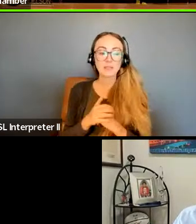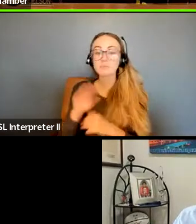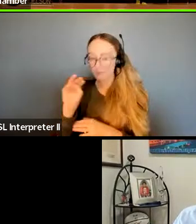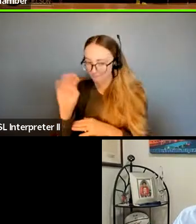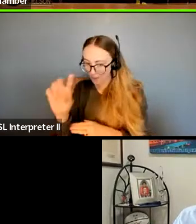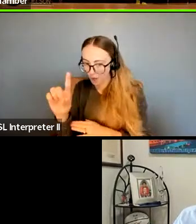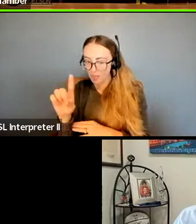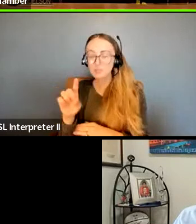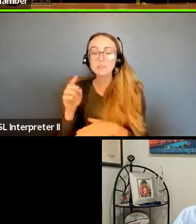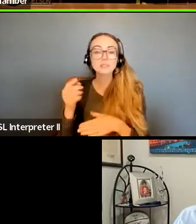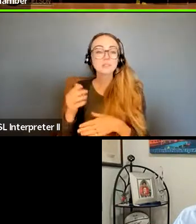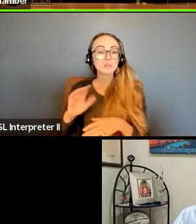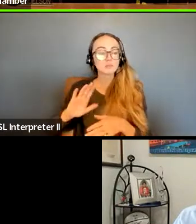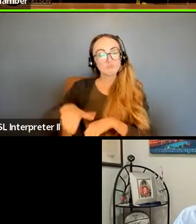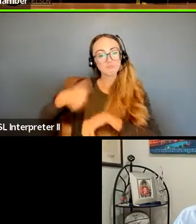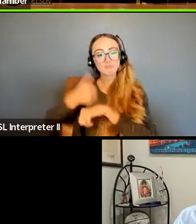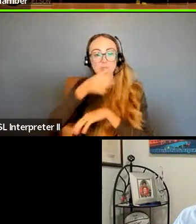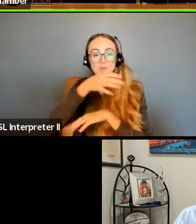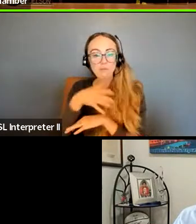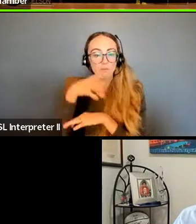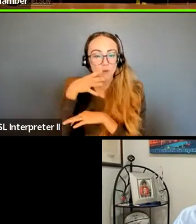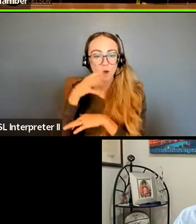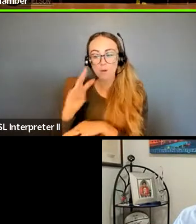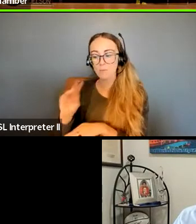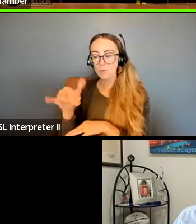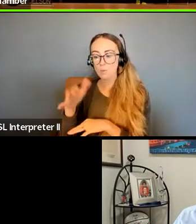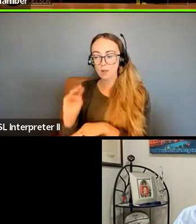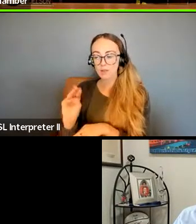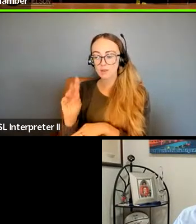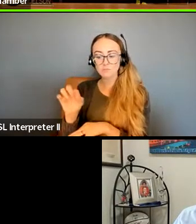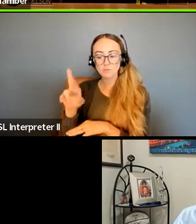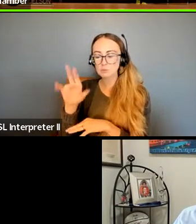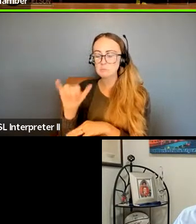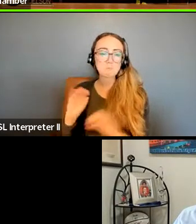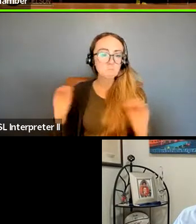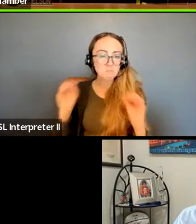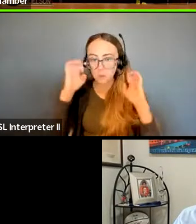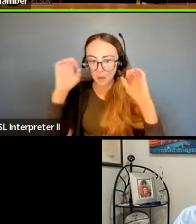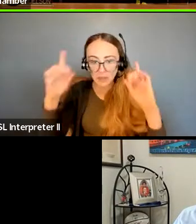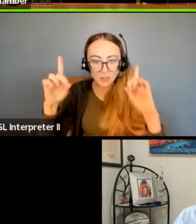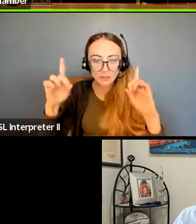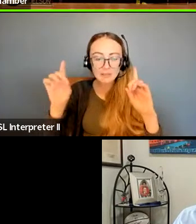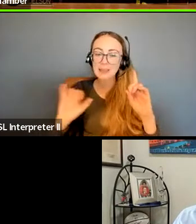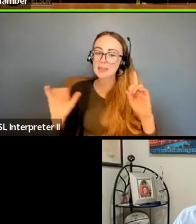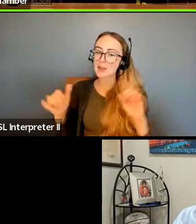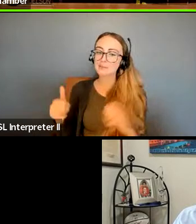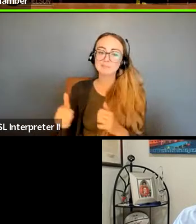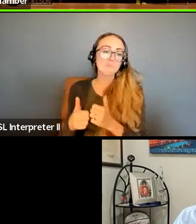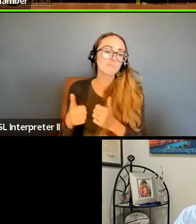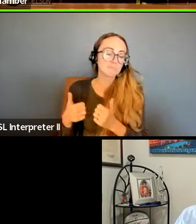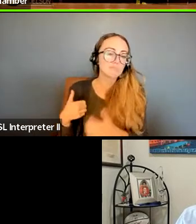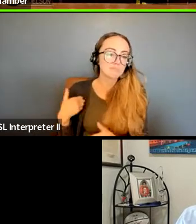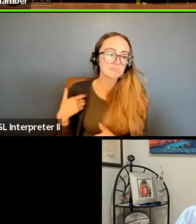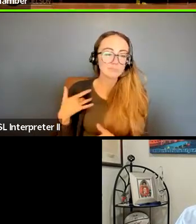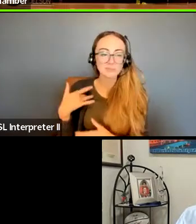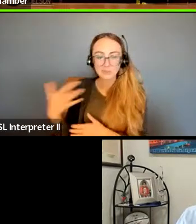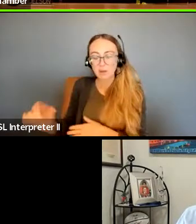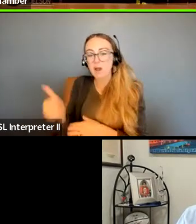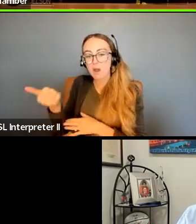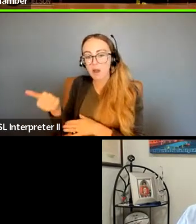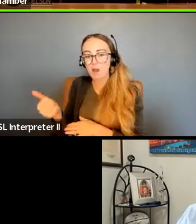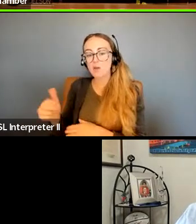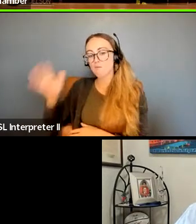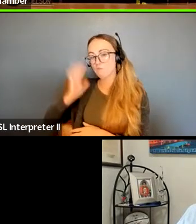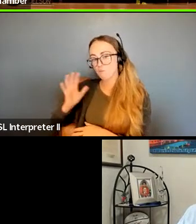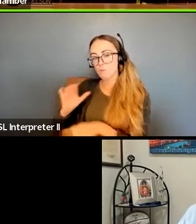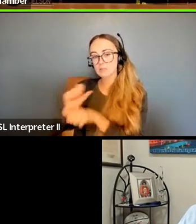Washington County, Maryland, to start a farm. William Dorsey Swan was uneducated, as were most other formerly enslaved children, but